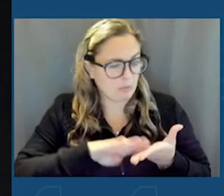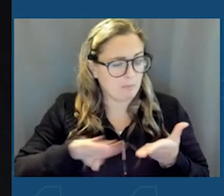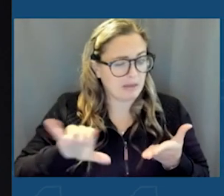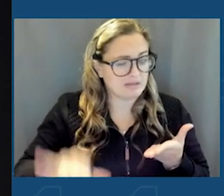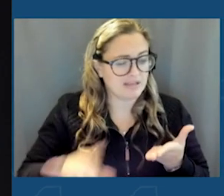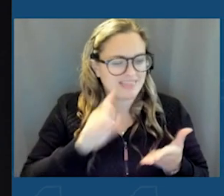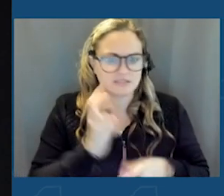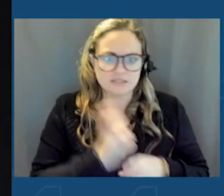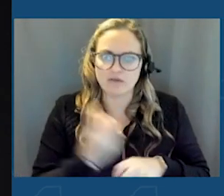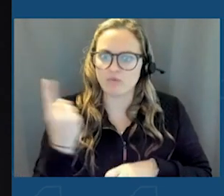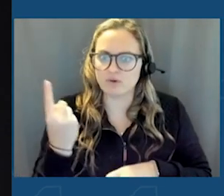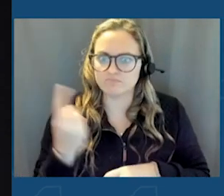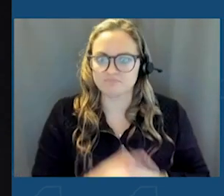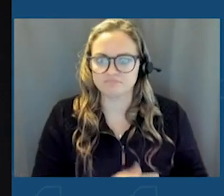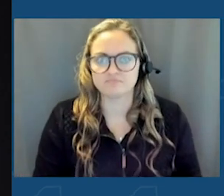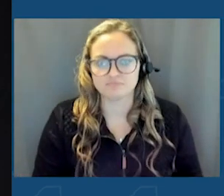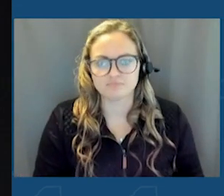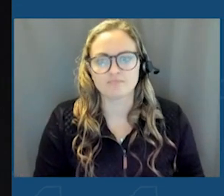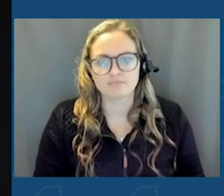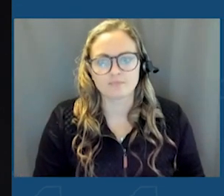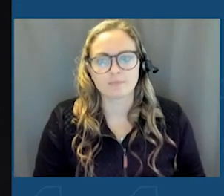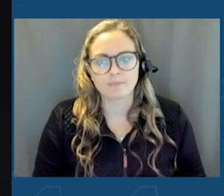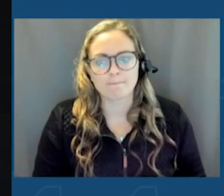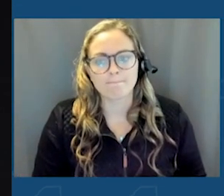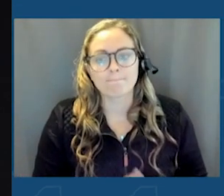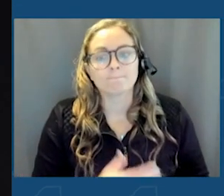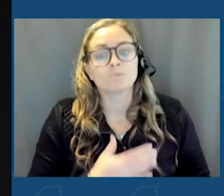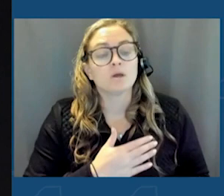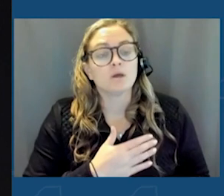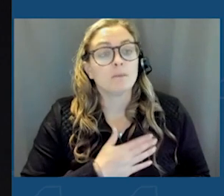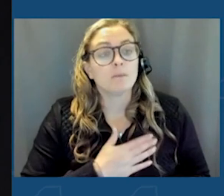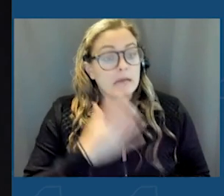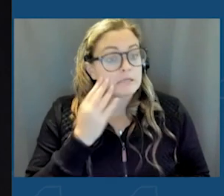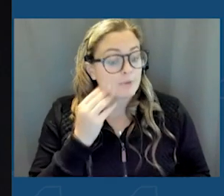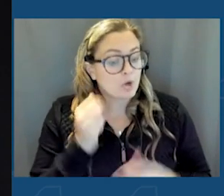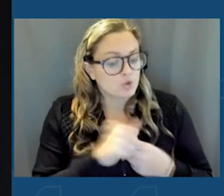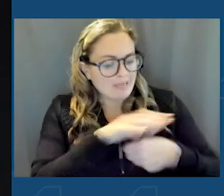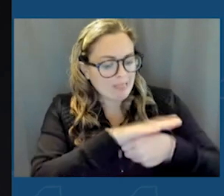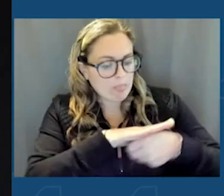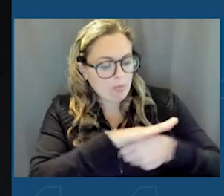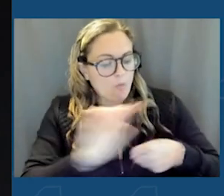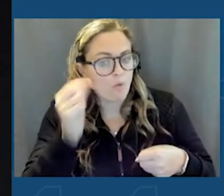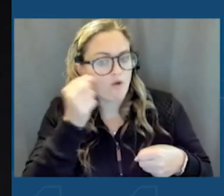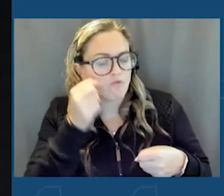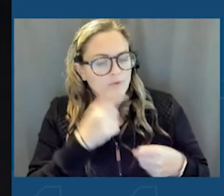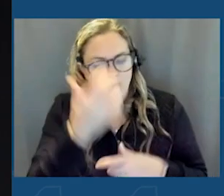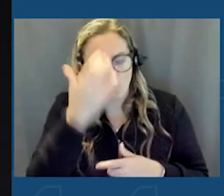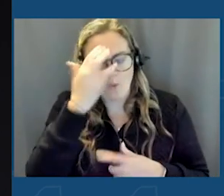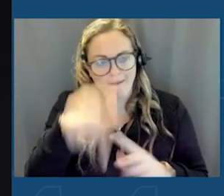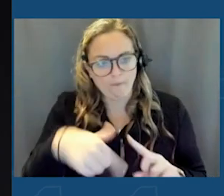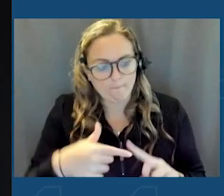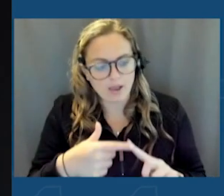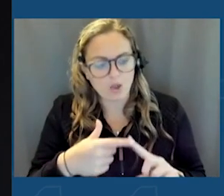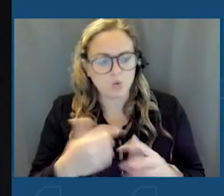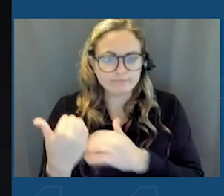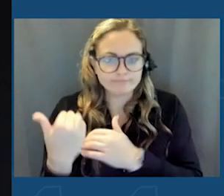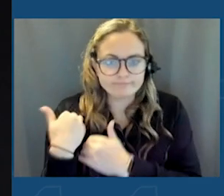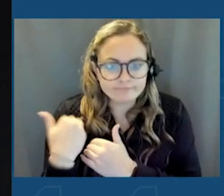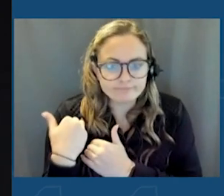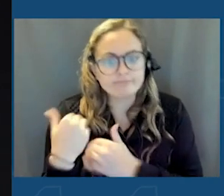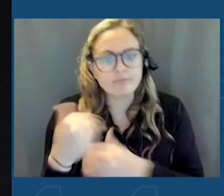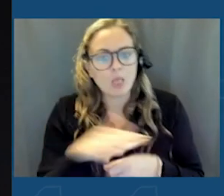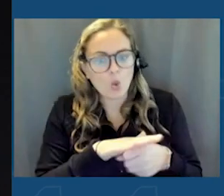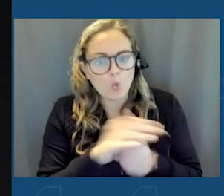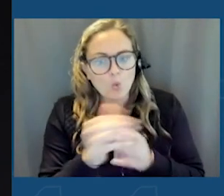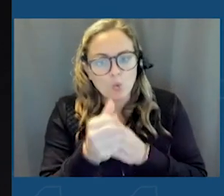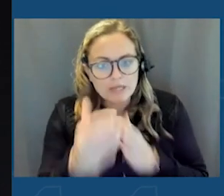one. But my experience in local government really made me cognizant of the fact of the responsibility that local